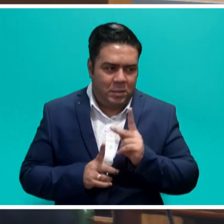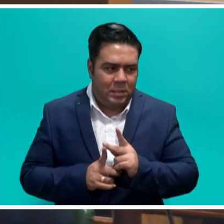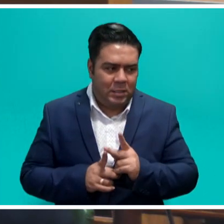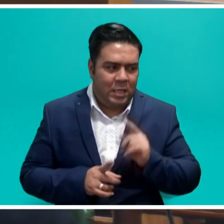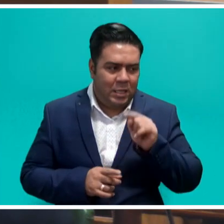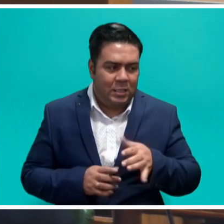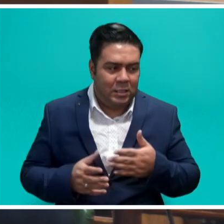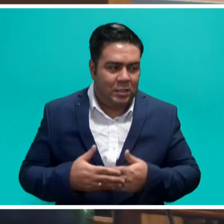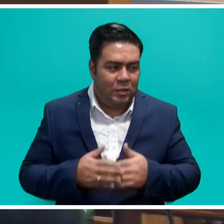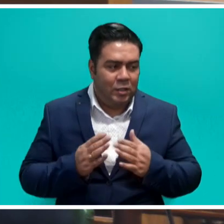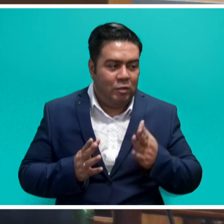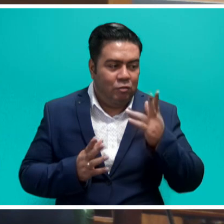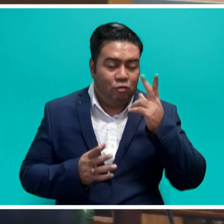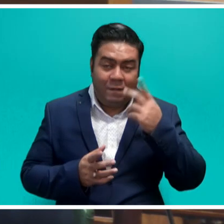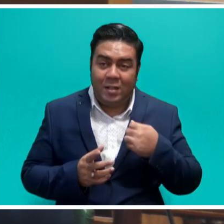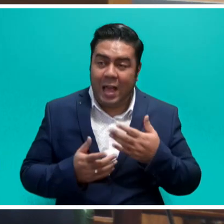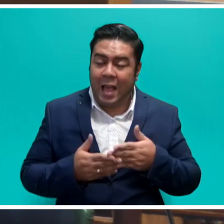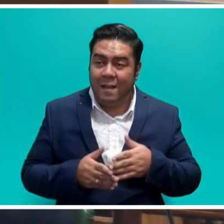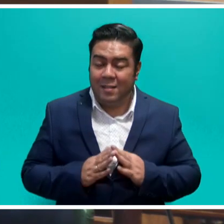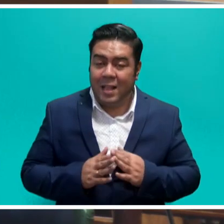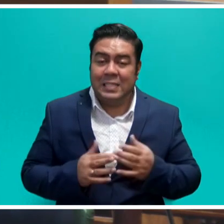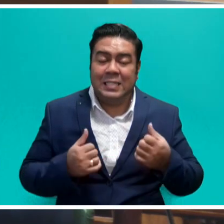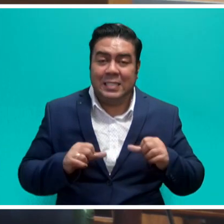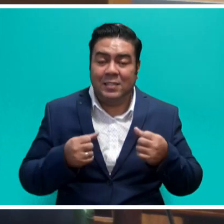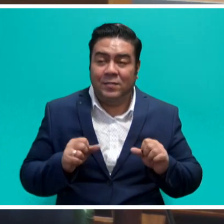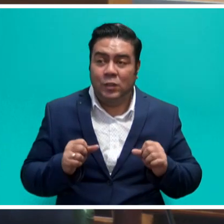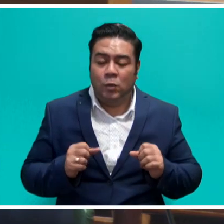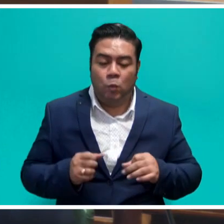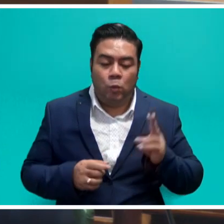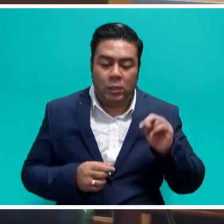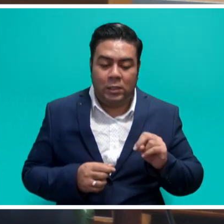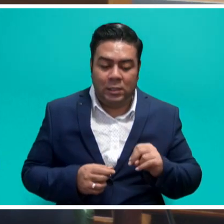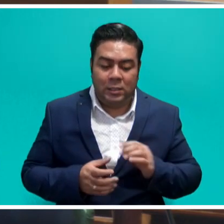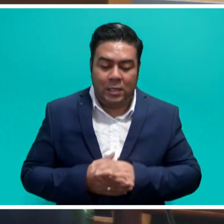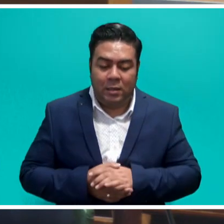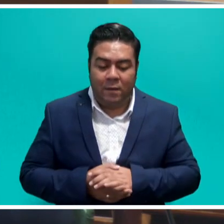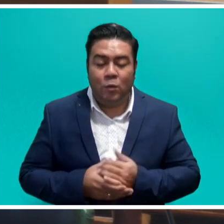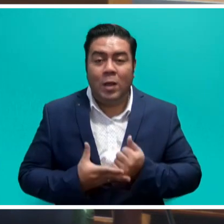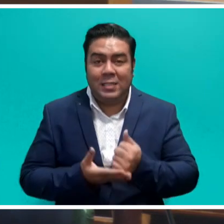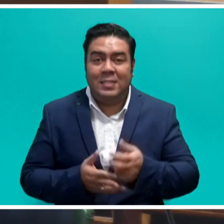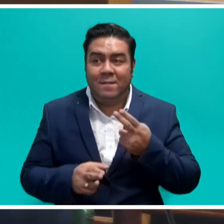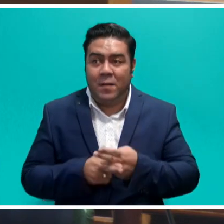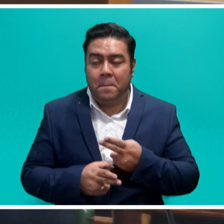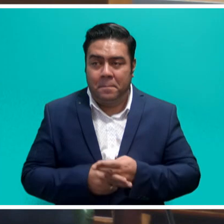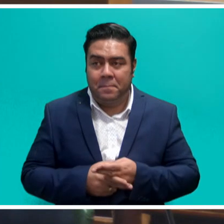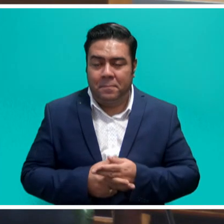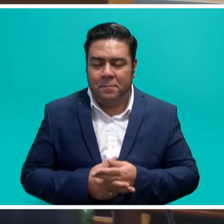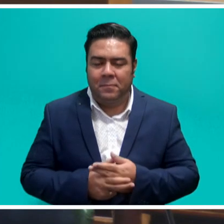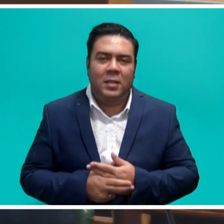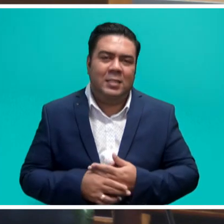undergo trials during the harvesting season, and if successful, will acquire additional harvesters to assist farmers in the hilly